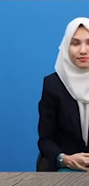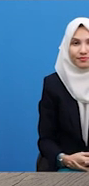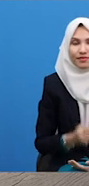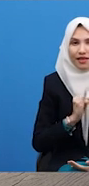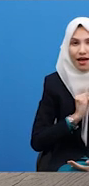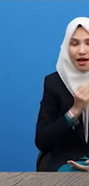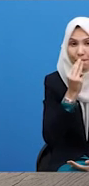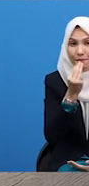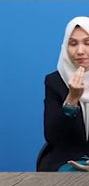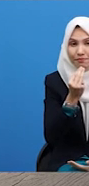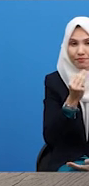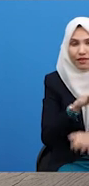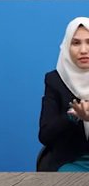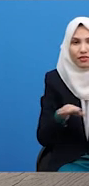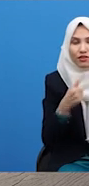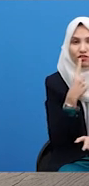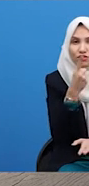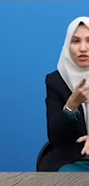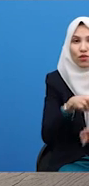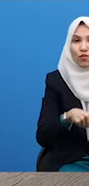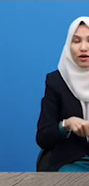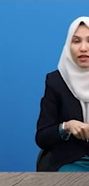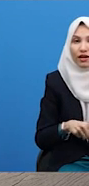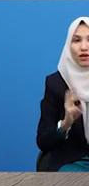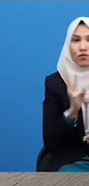I'm not sure what I was thinking